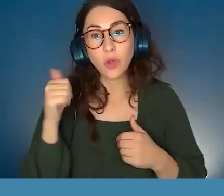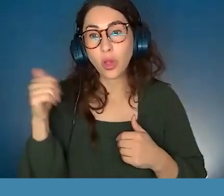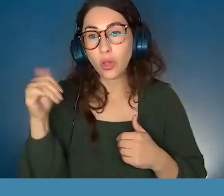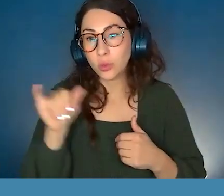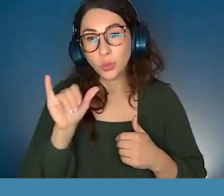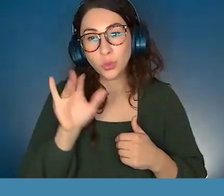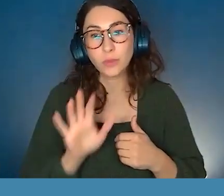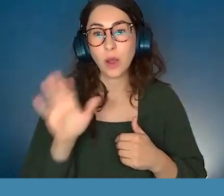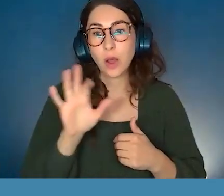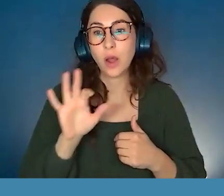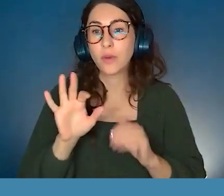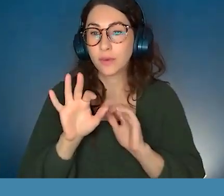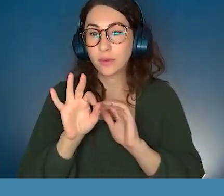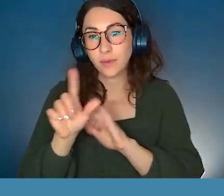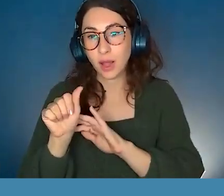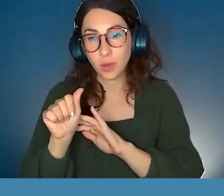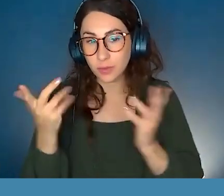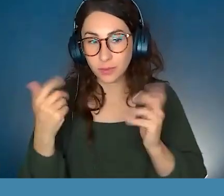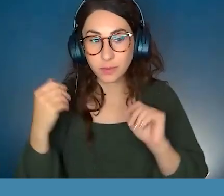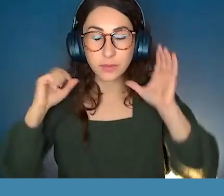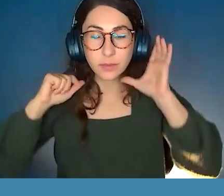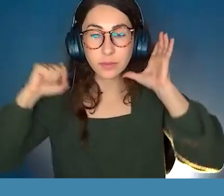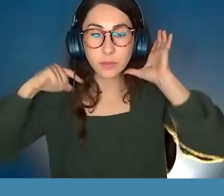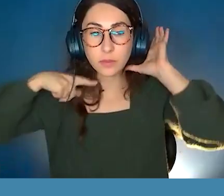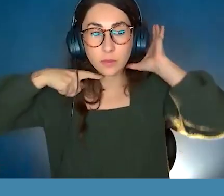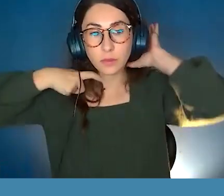the state as well.